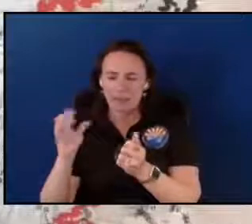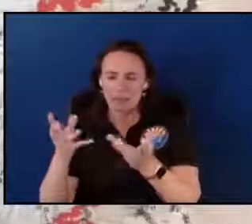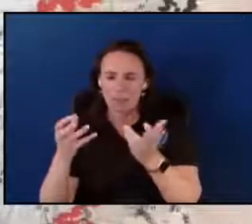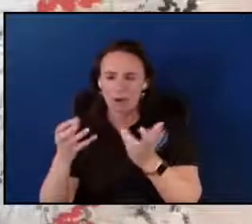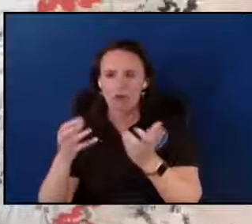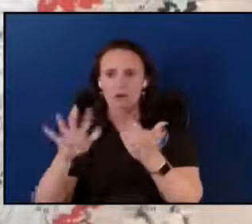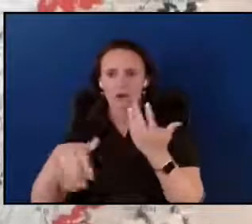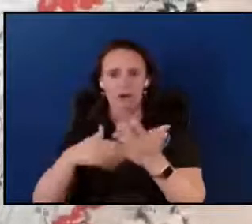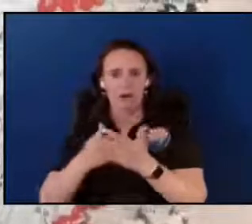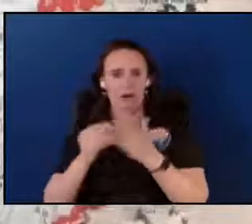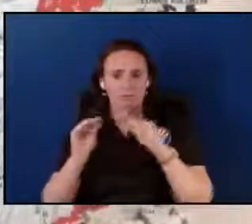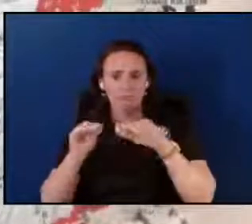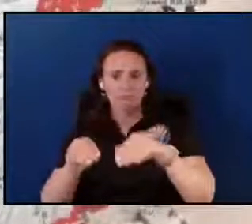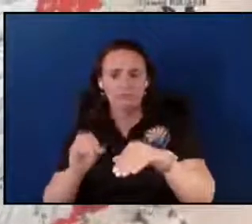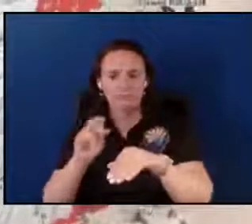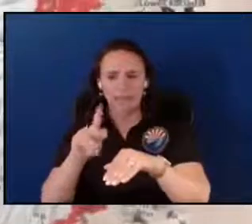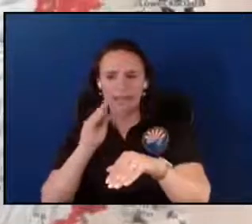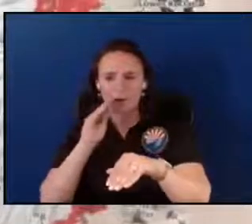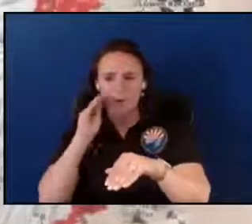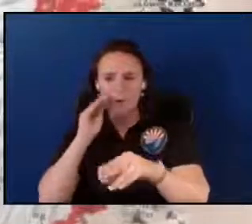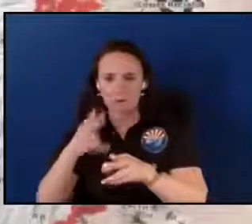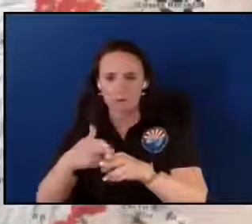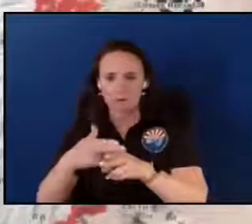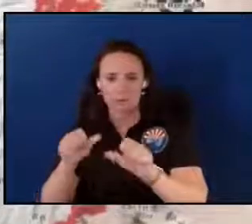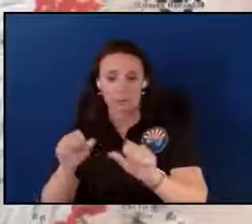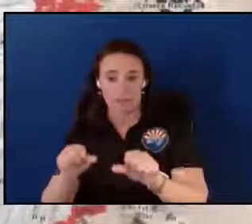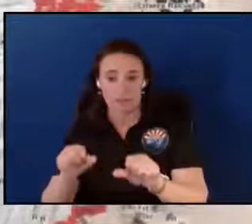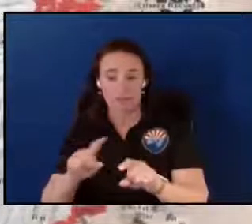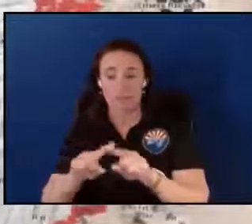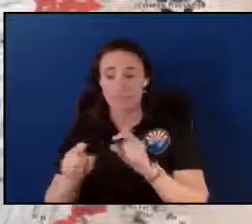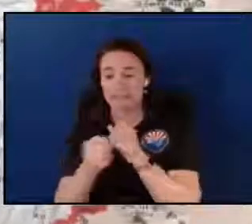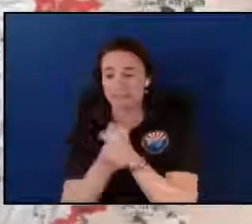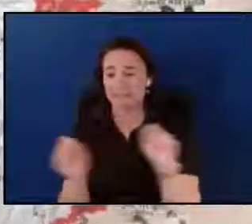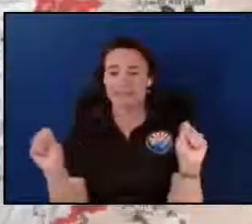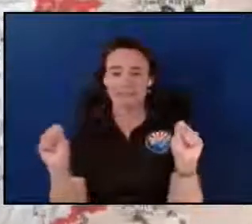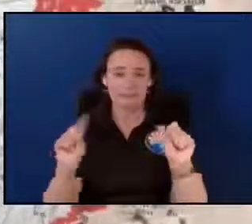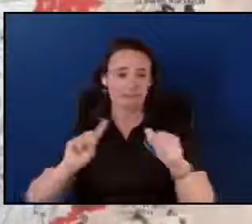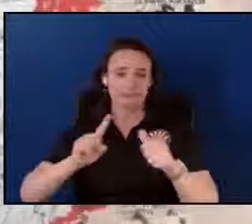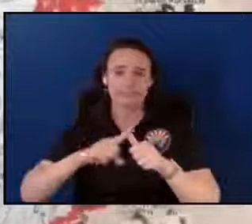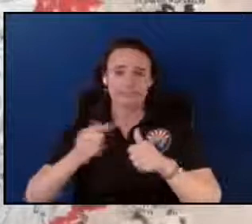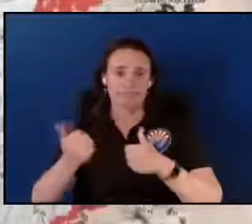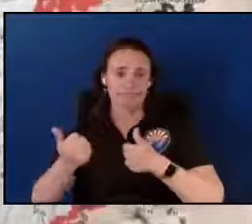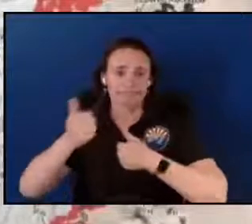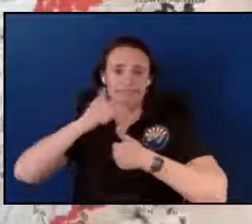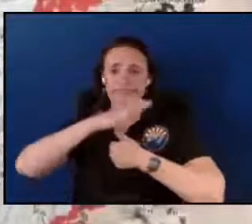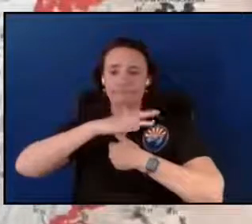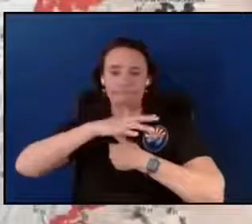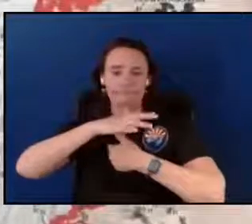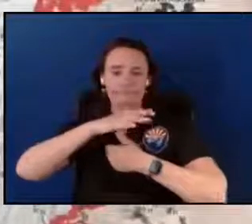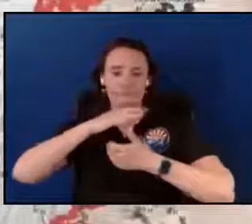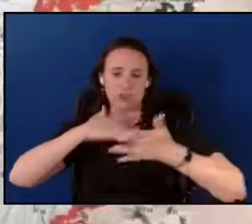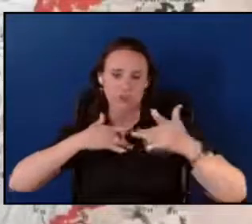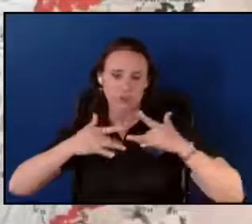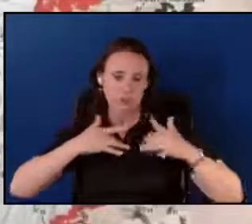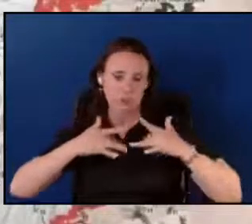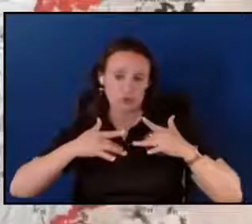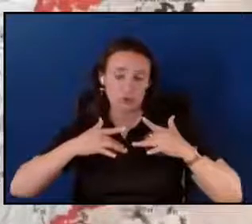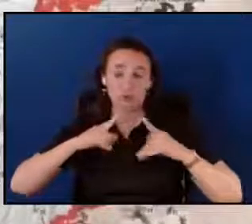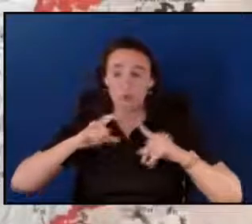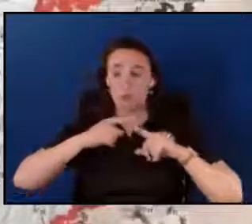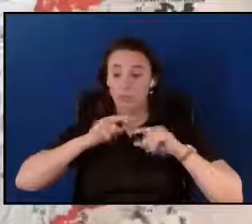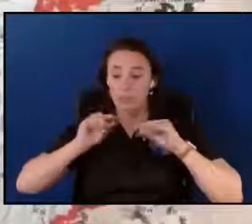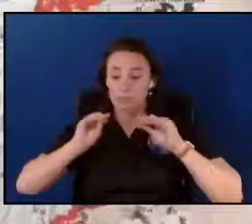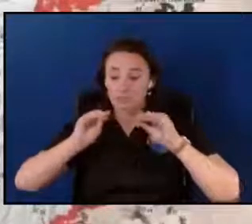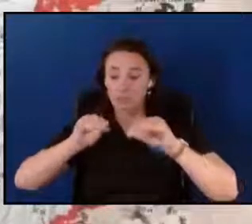soon as possible, but safety is our primary concern, and we want to make sure that we do that. When we do that, that it's safe for you to go